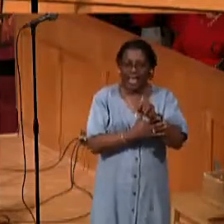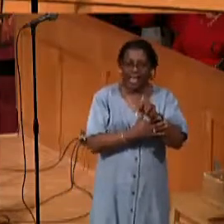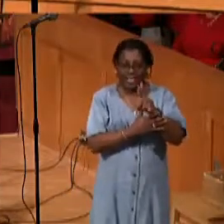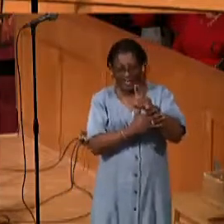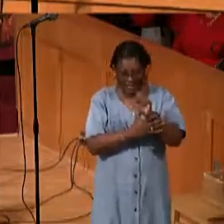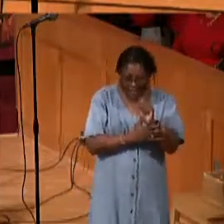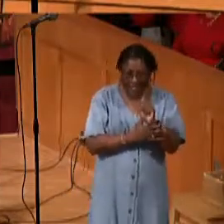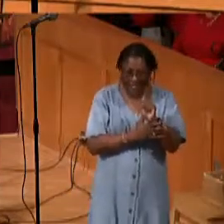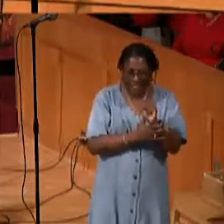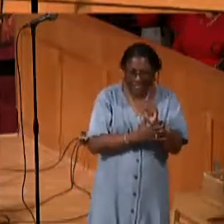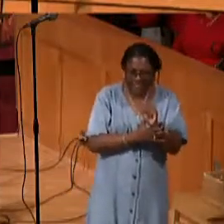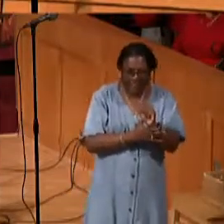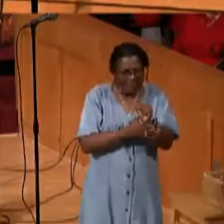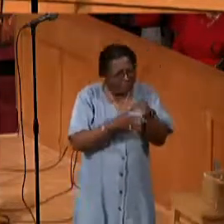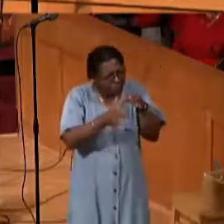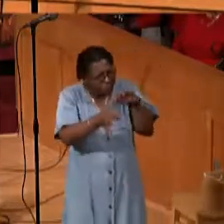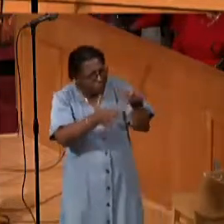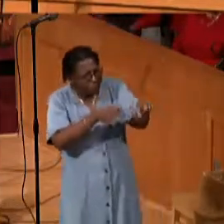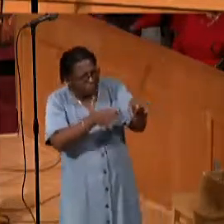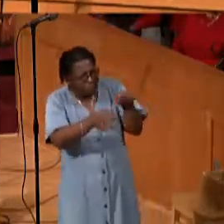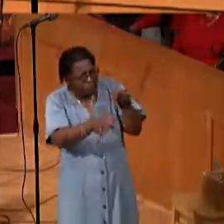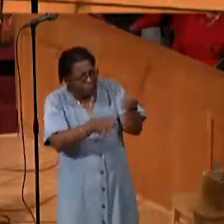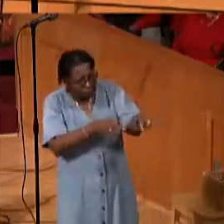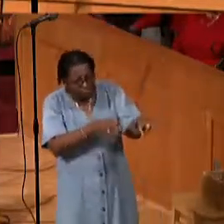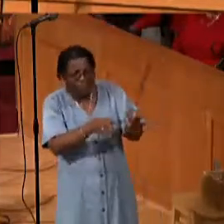Somebody say amen.